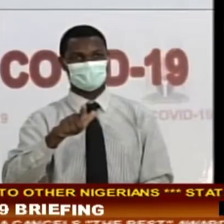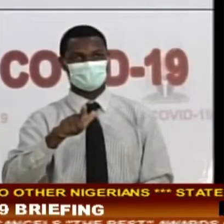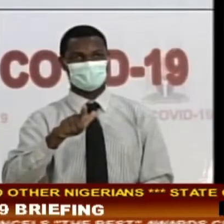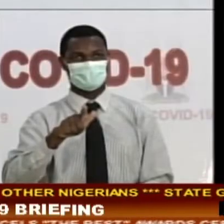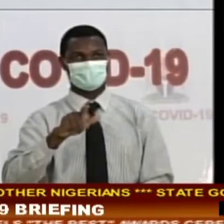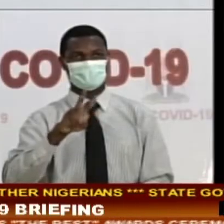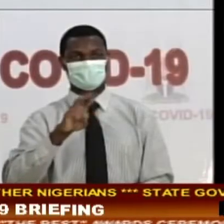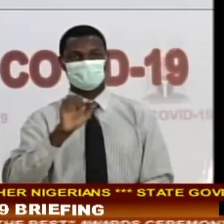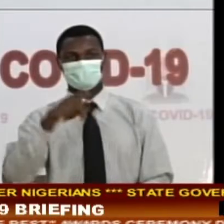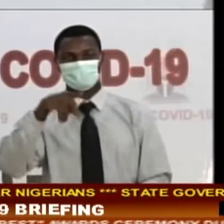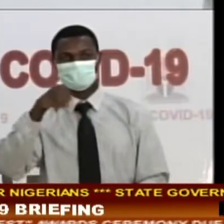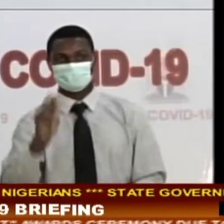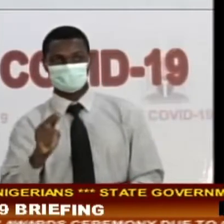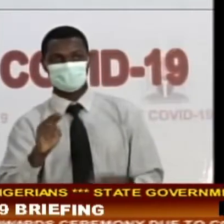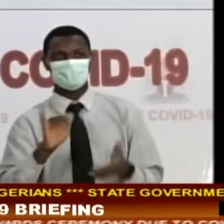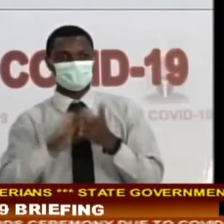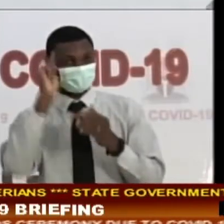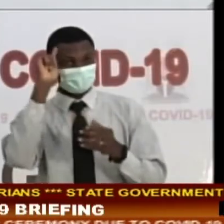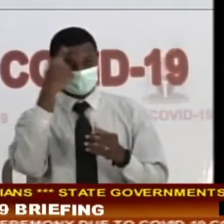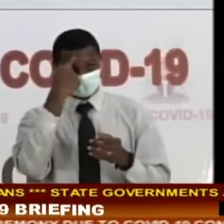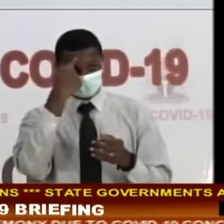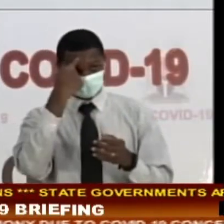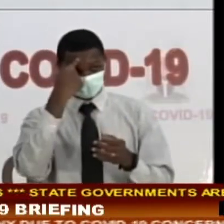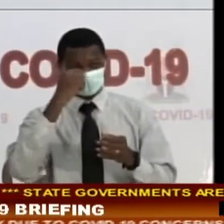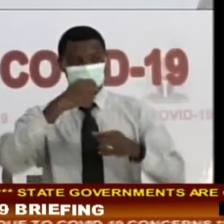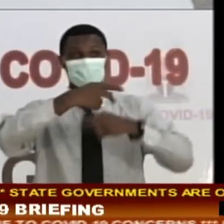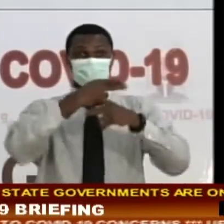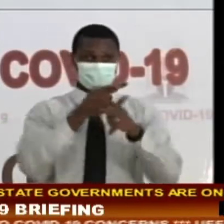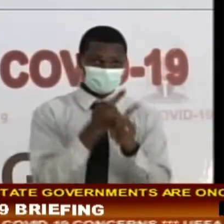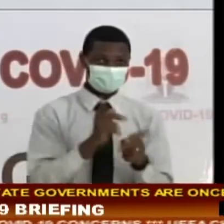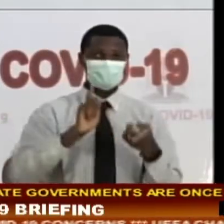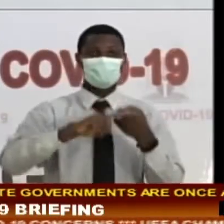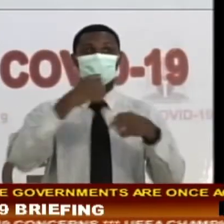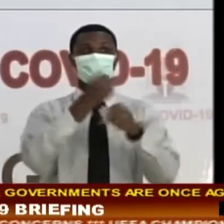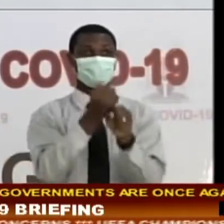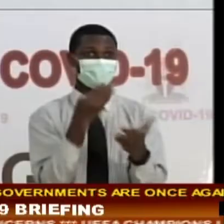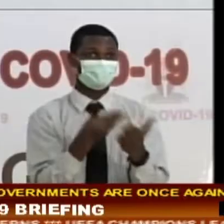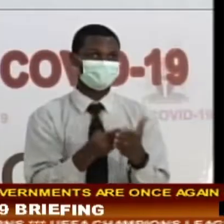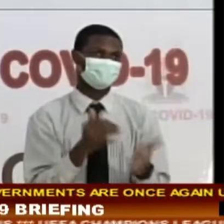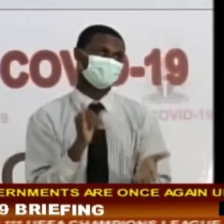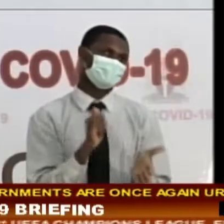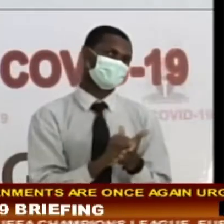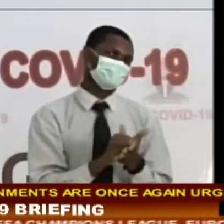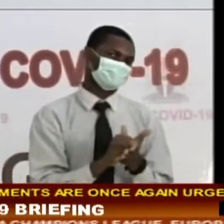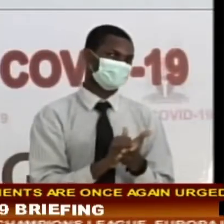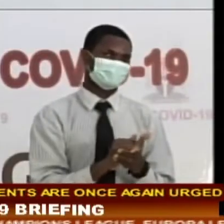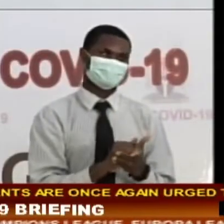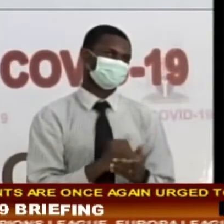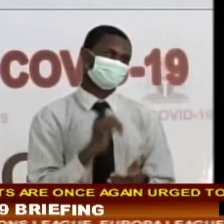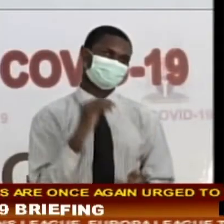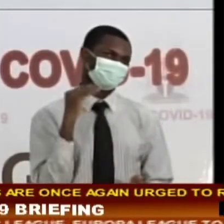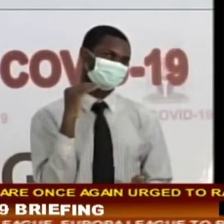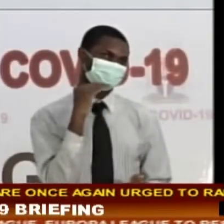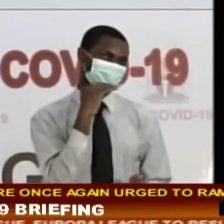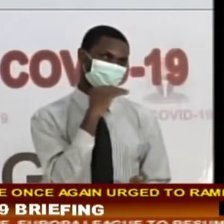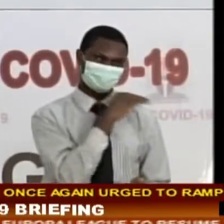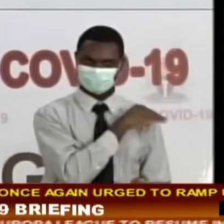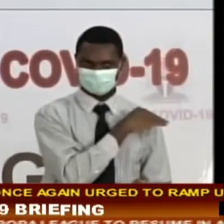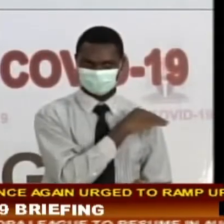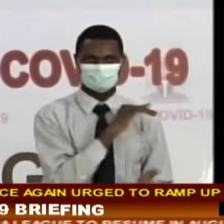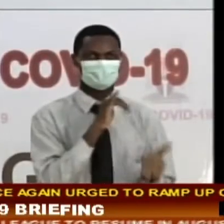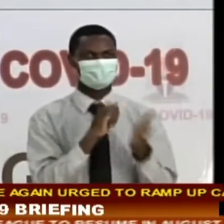to generate uh resources and that cannot be further from the truth if you're going to generate resources you wouldn't